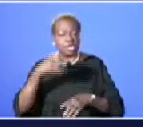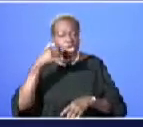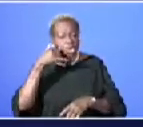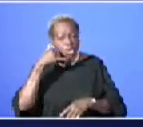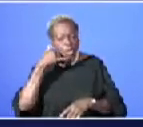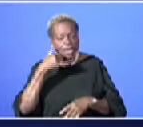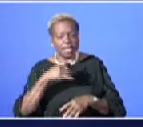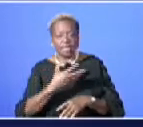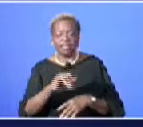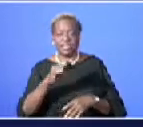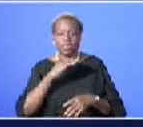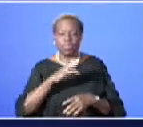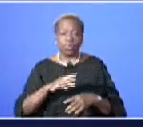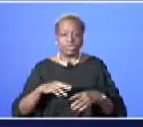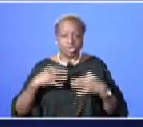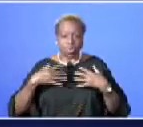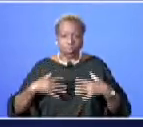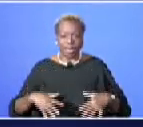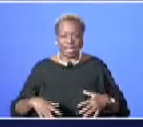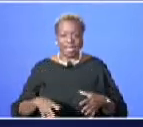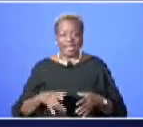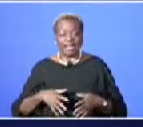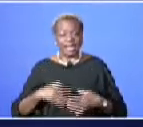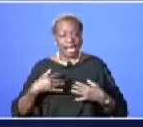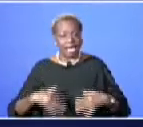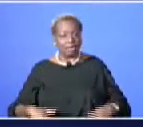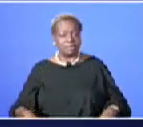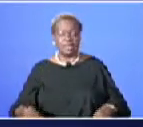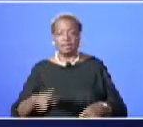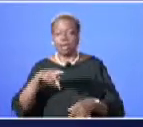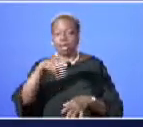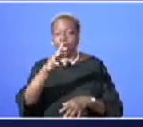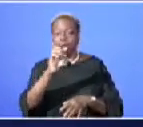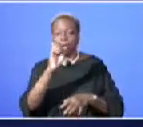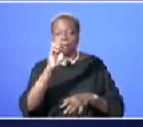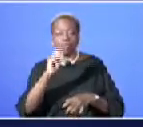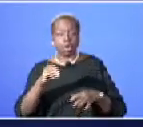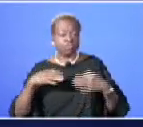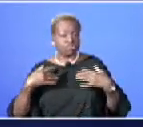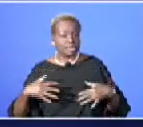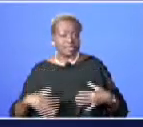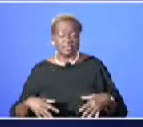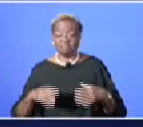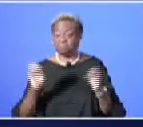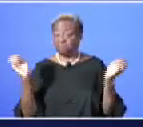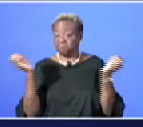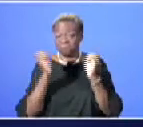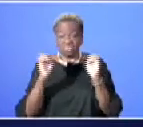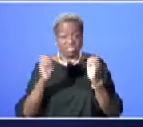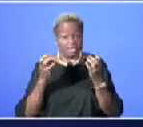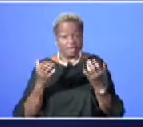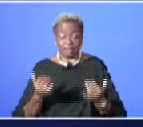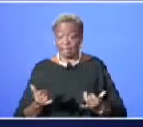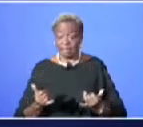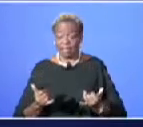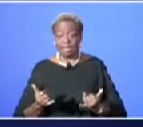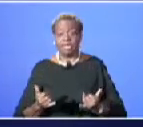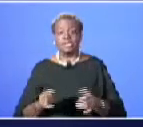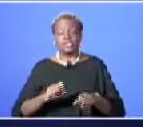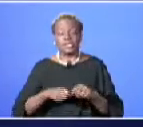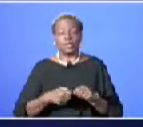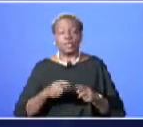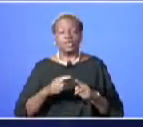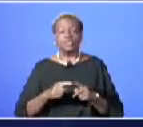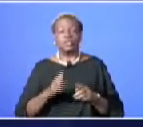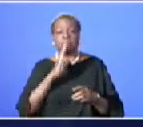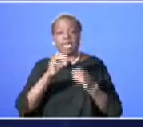prom dresses. They want wedding gowns. And, of course, the demand for that is at zero. So to be able to use my gift for